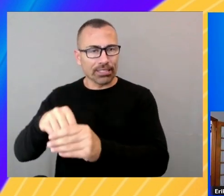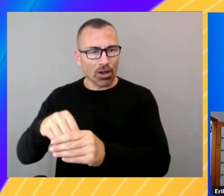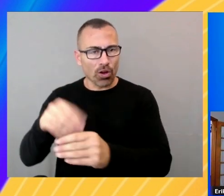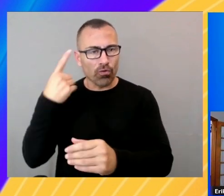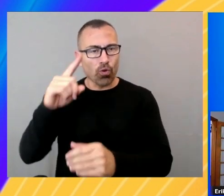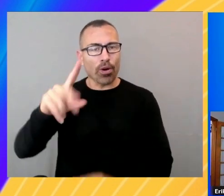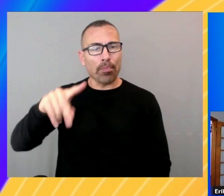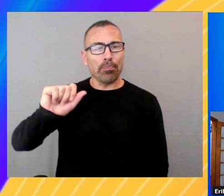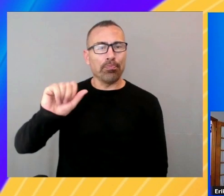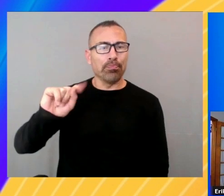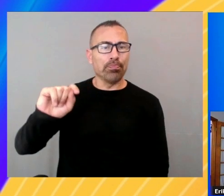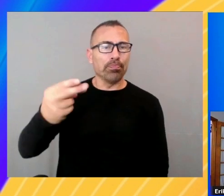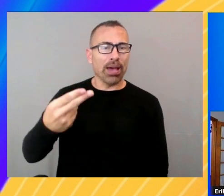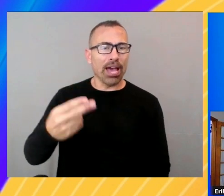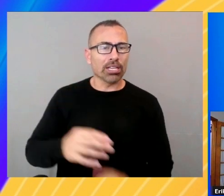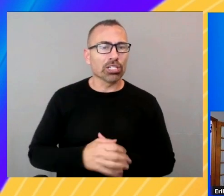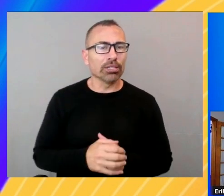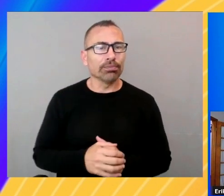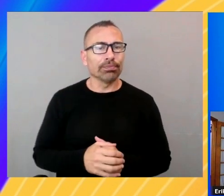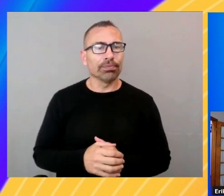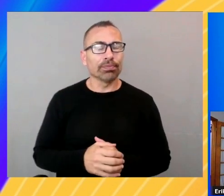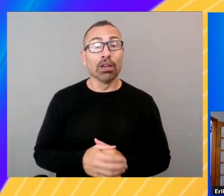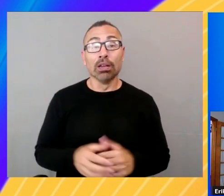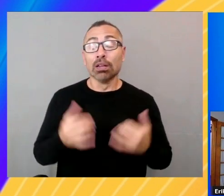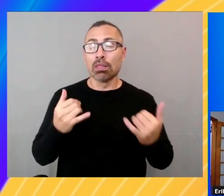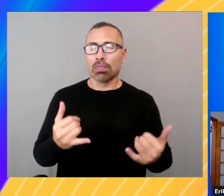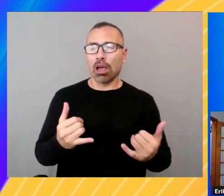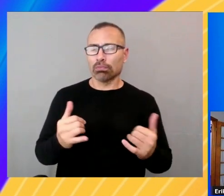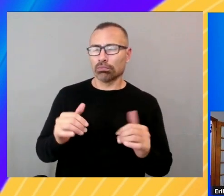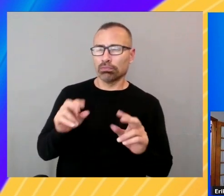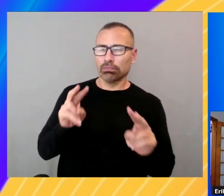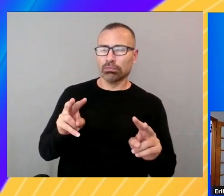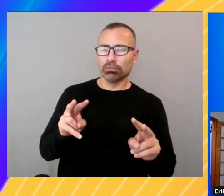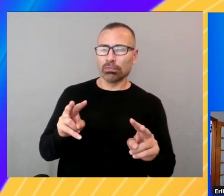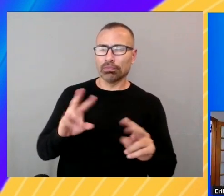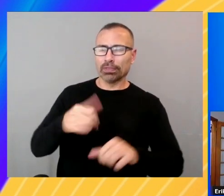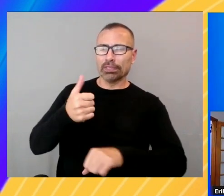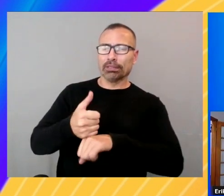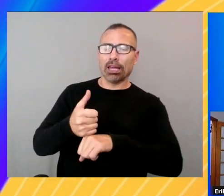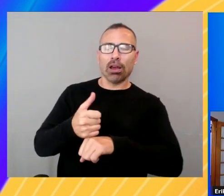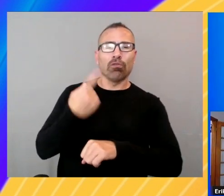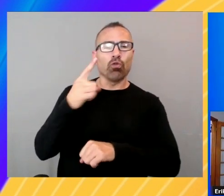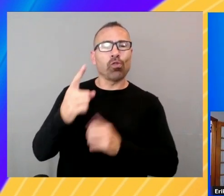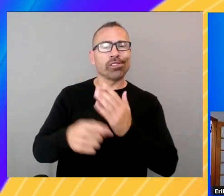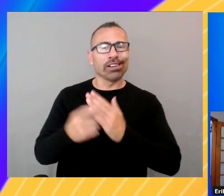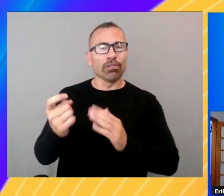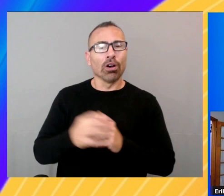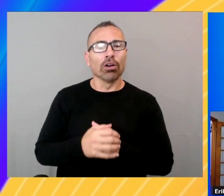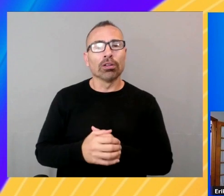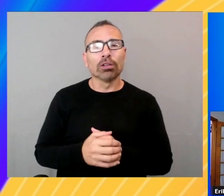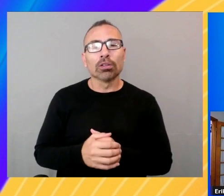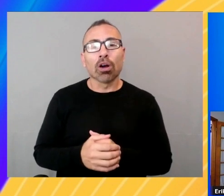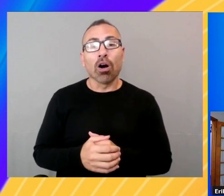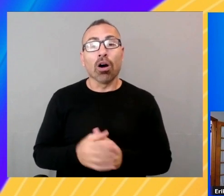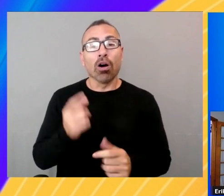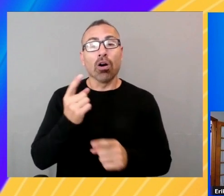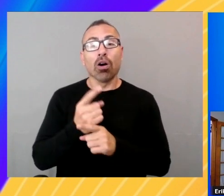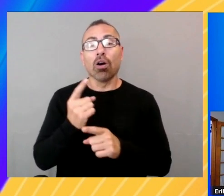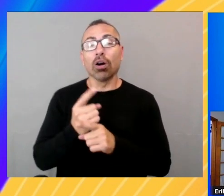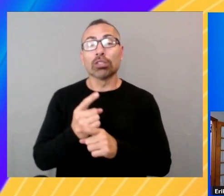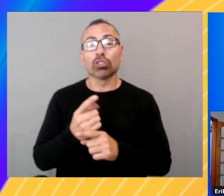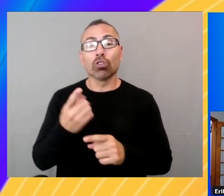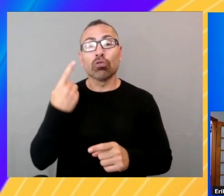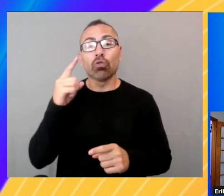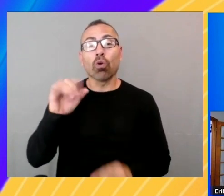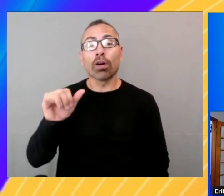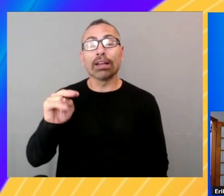For now, I'll just flip it back to the default. And then as well as for the install side, you can optionally choose if you want to include a